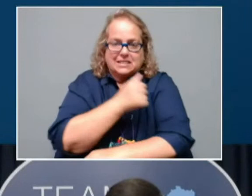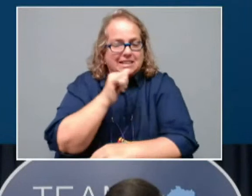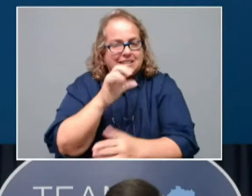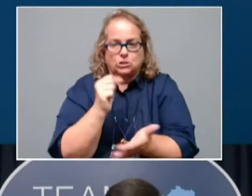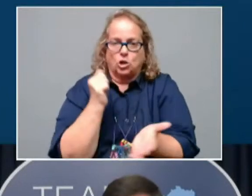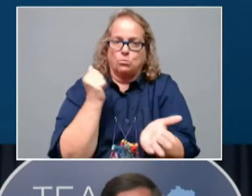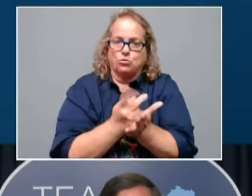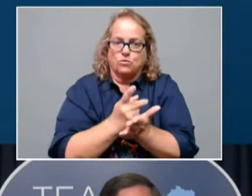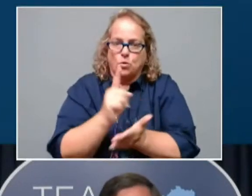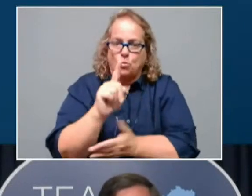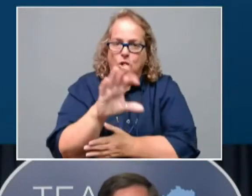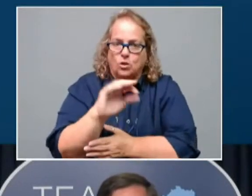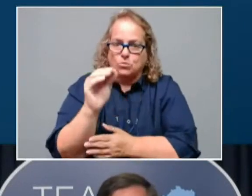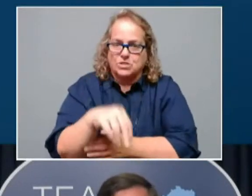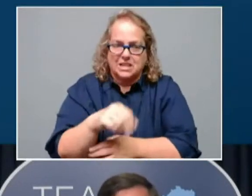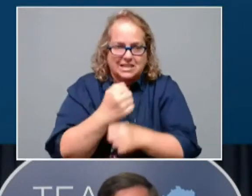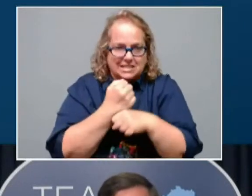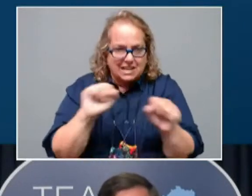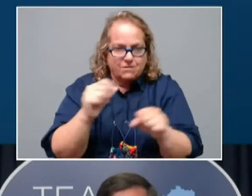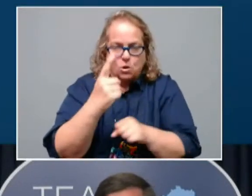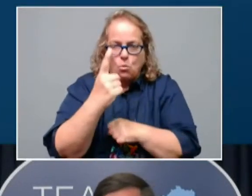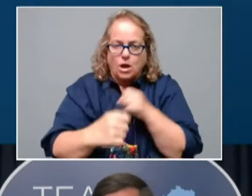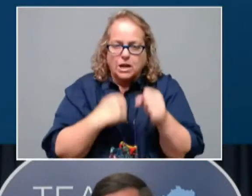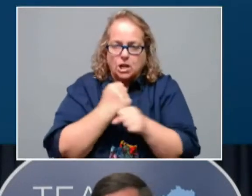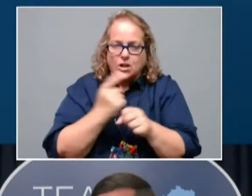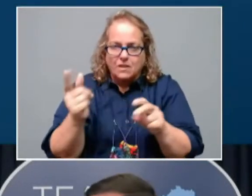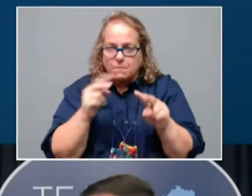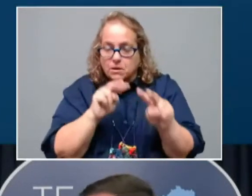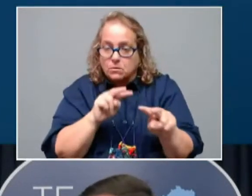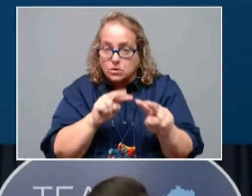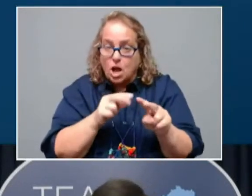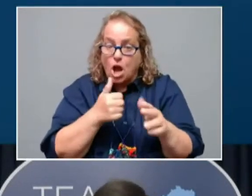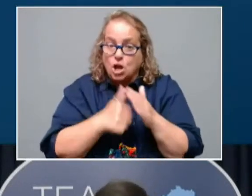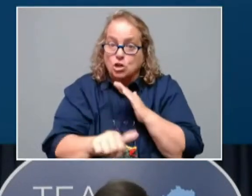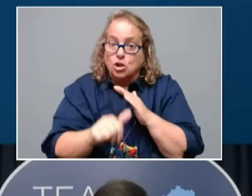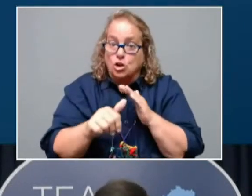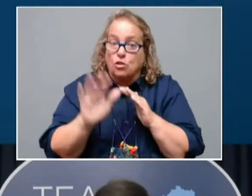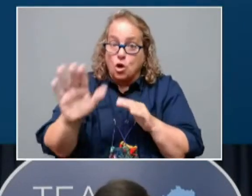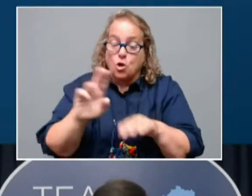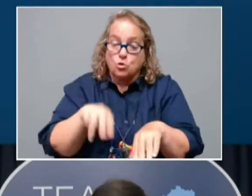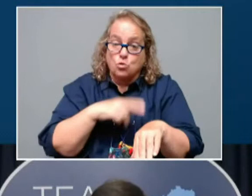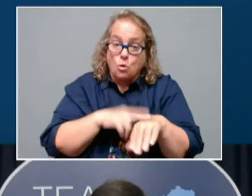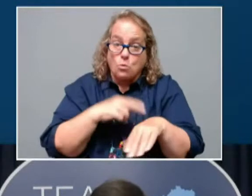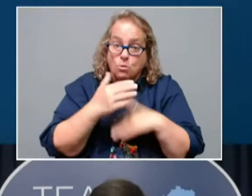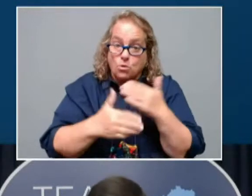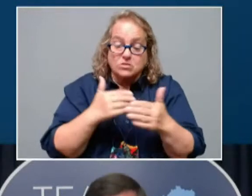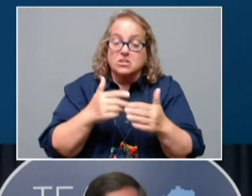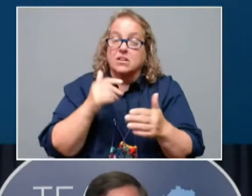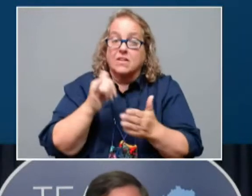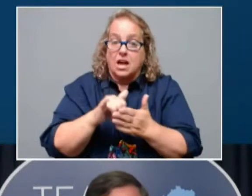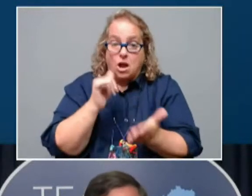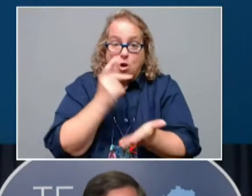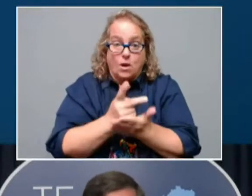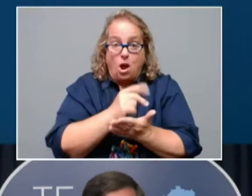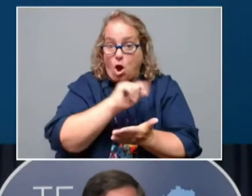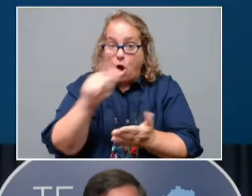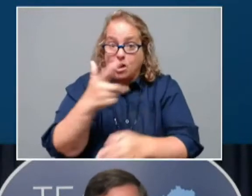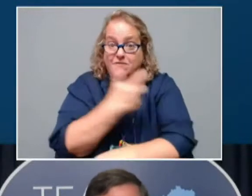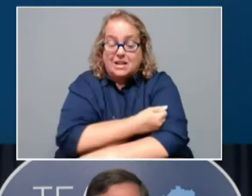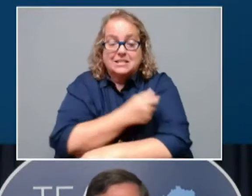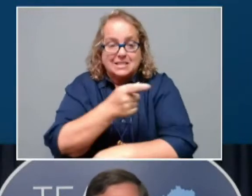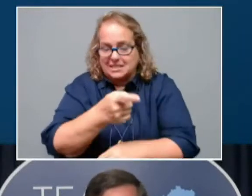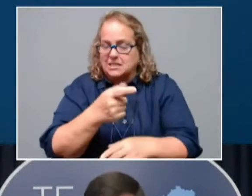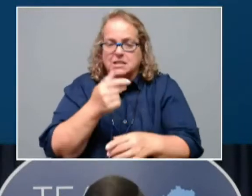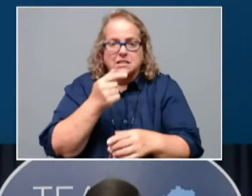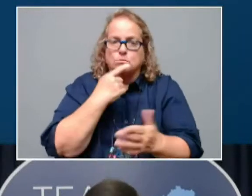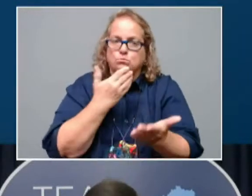safety efficacy for almost a year under their normal process that okayed every other vaccine. It is a key milestone. This